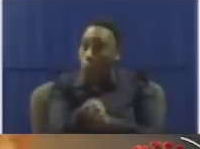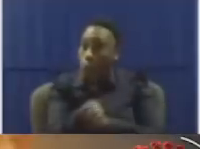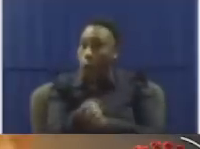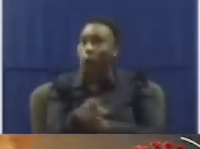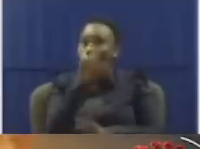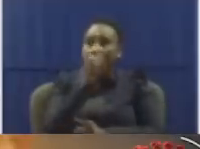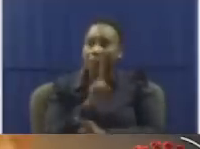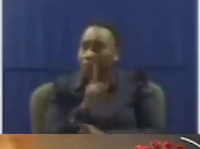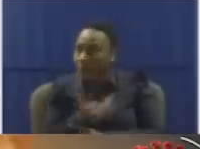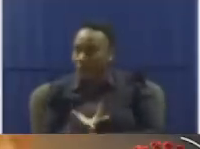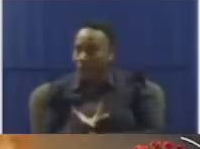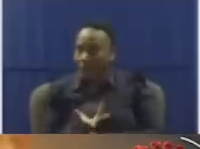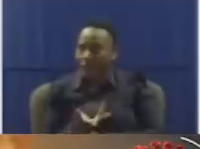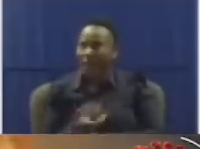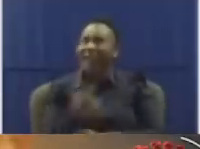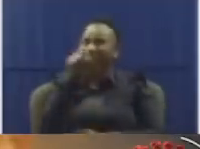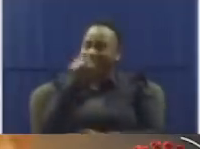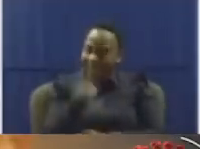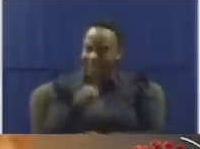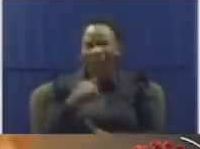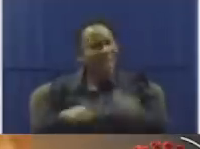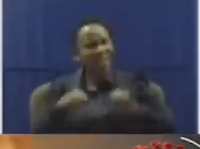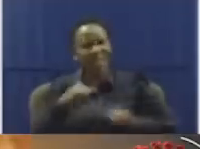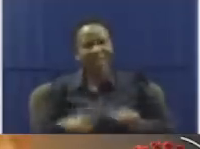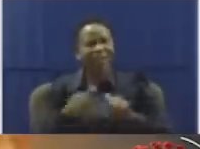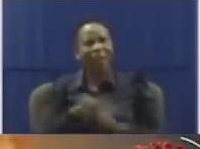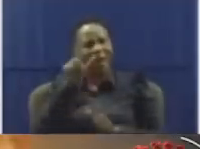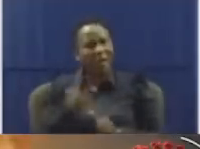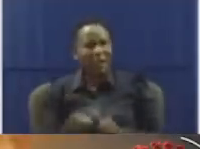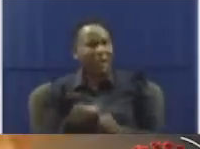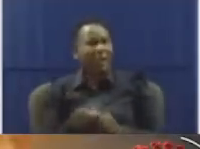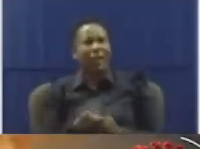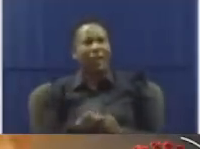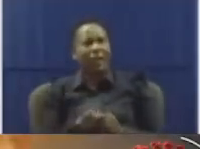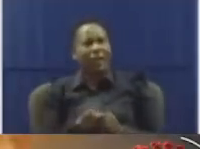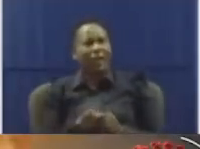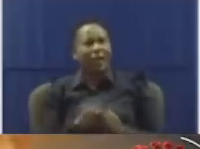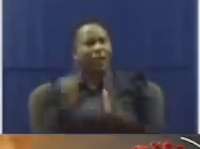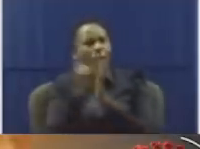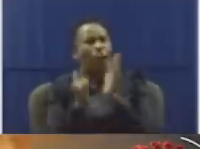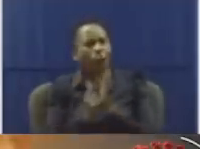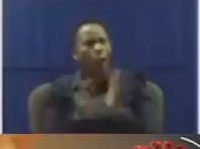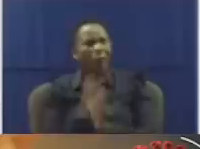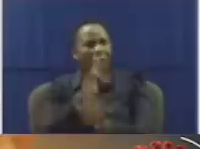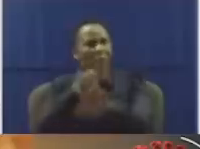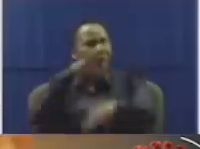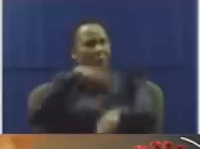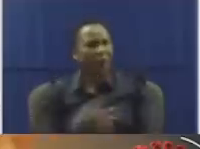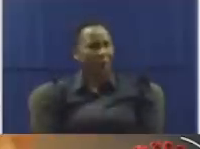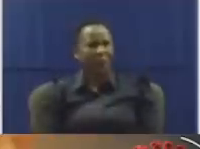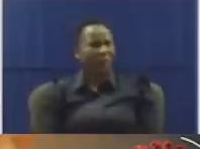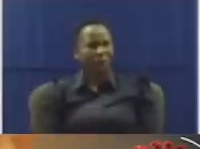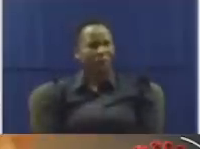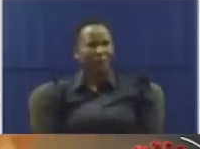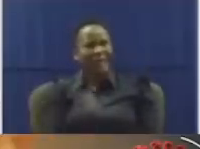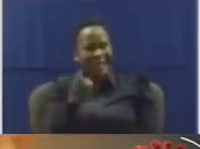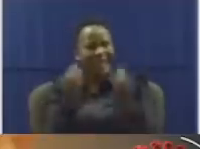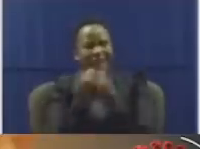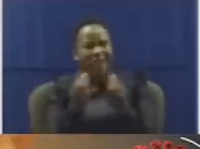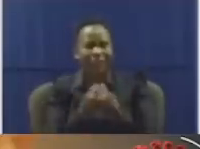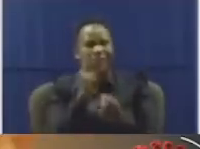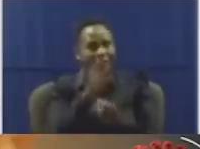word, these are not the actions of somebody who has broken no laws. These are the things we see in